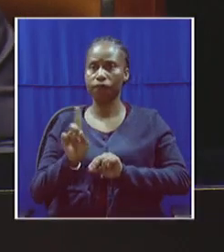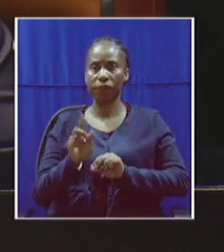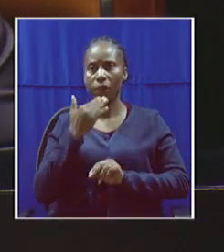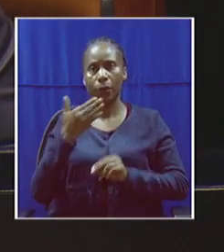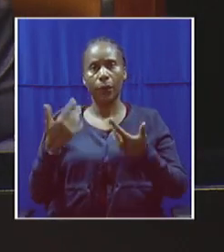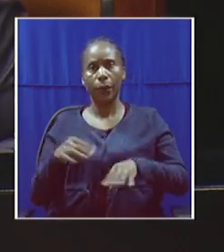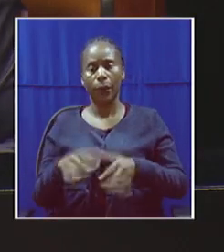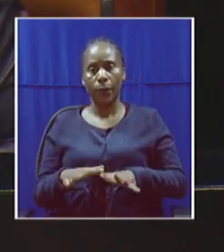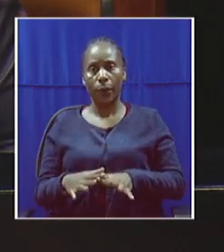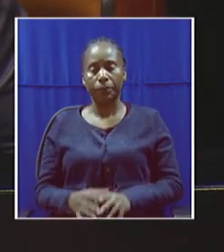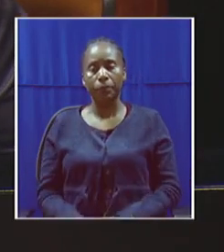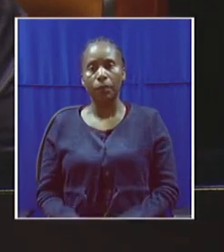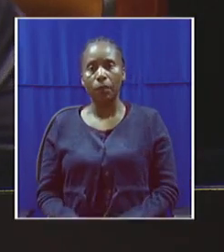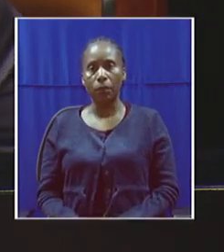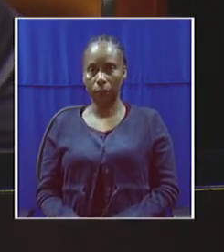commercialization